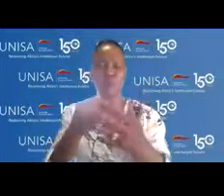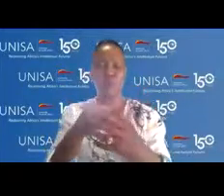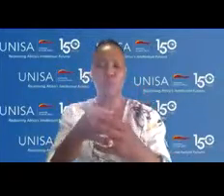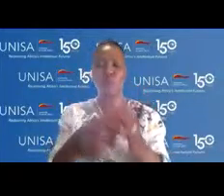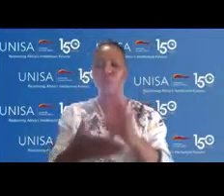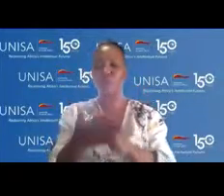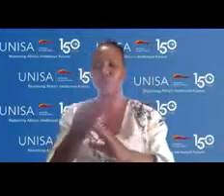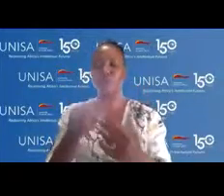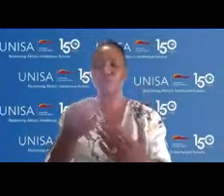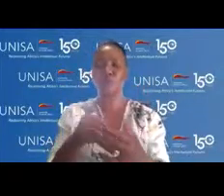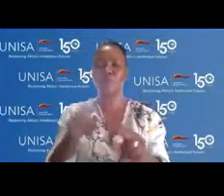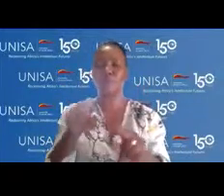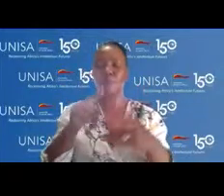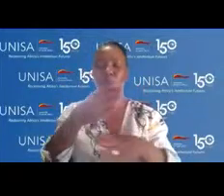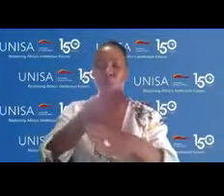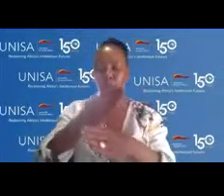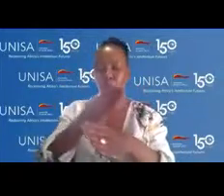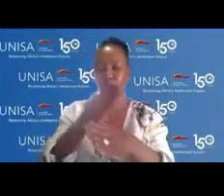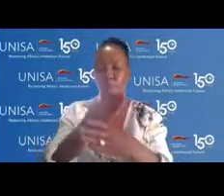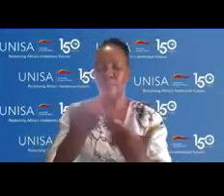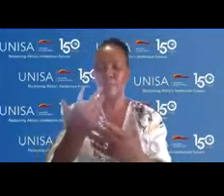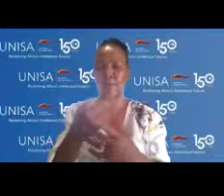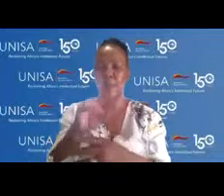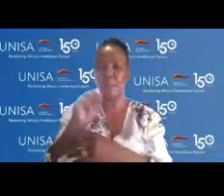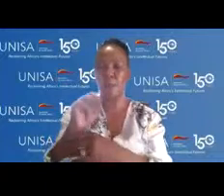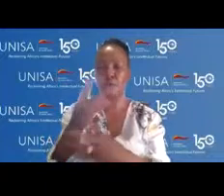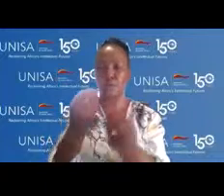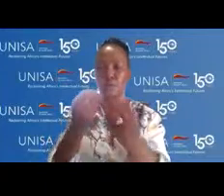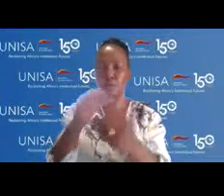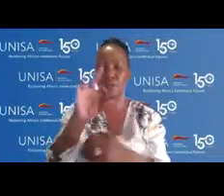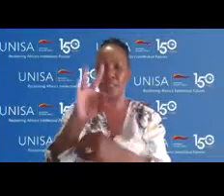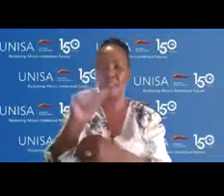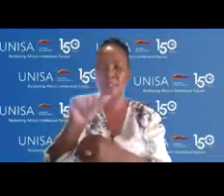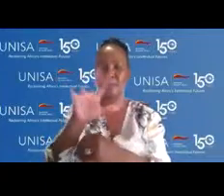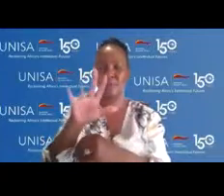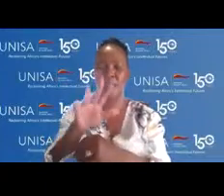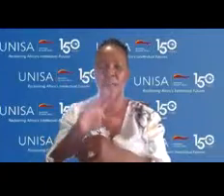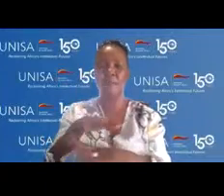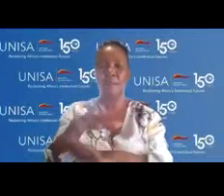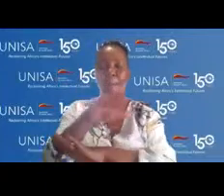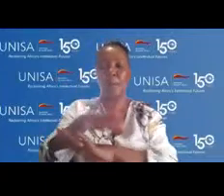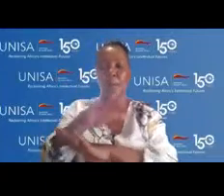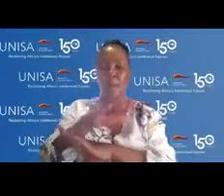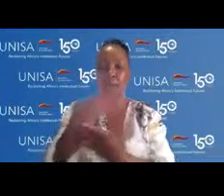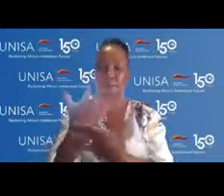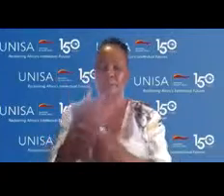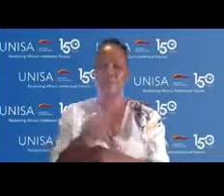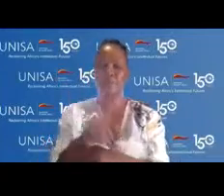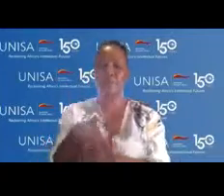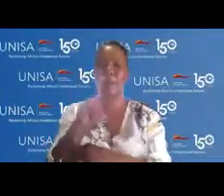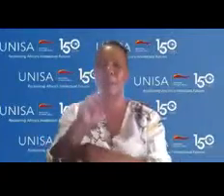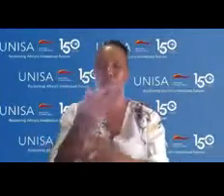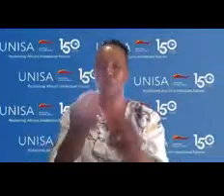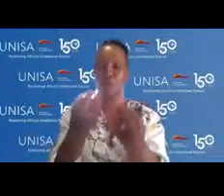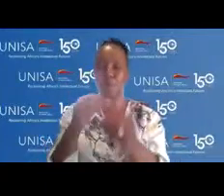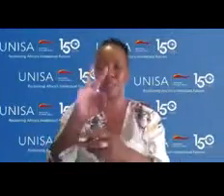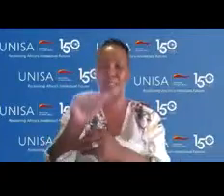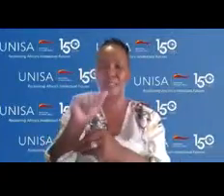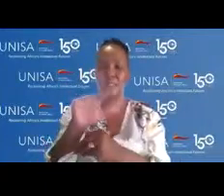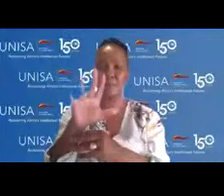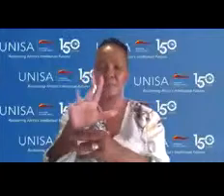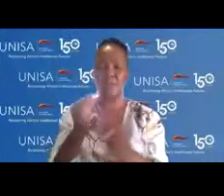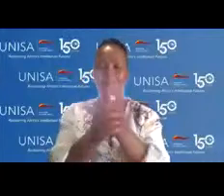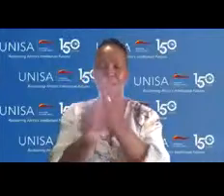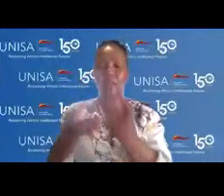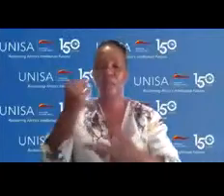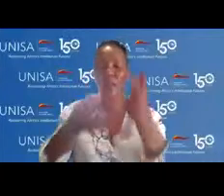also on the Microsoft 365 platform. And saying that, Microsoft 365, the skills that you learn here, you can